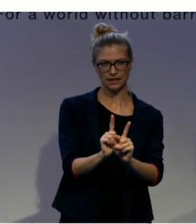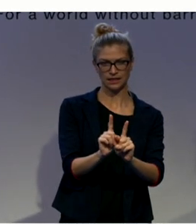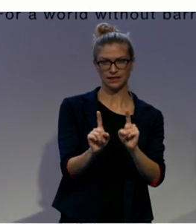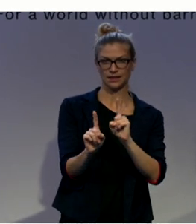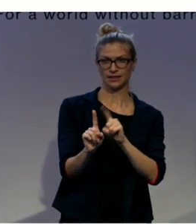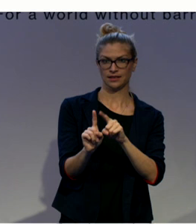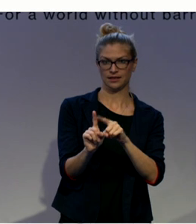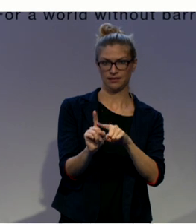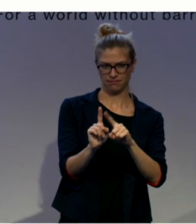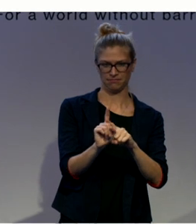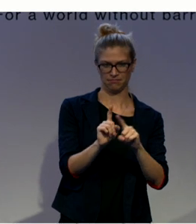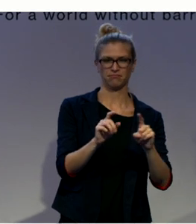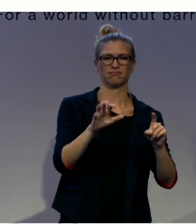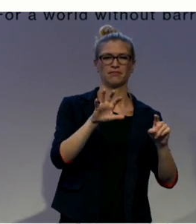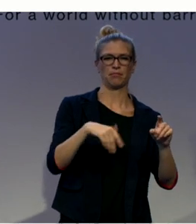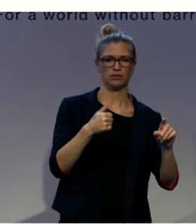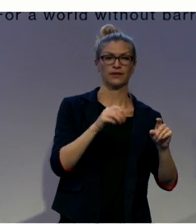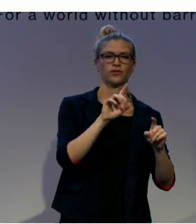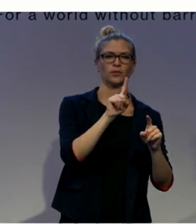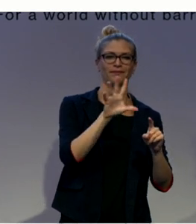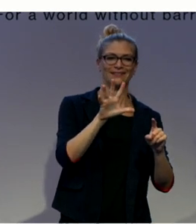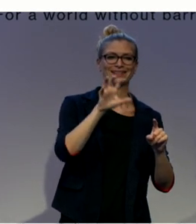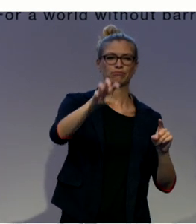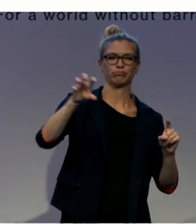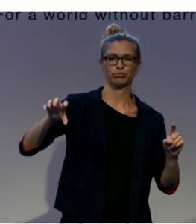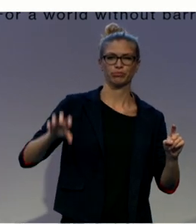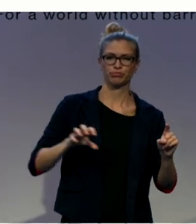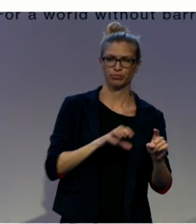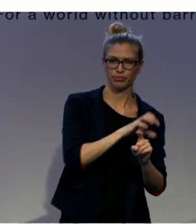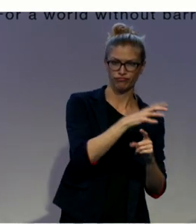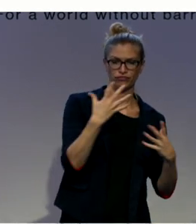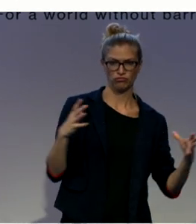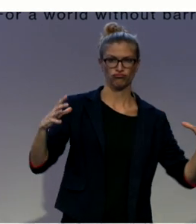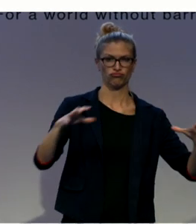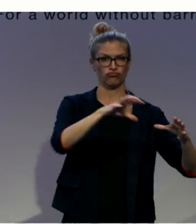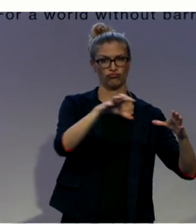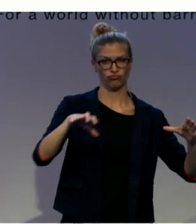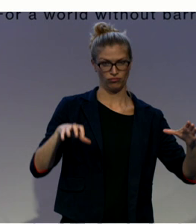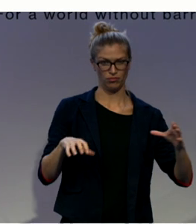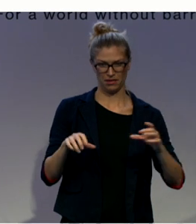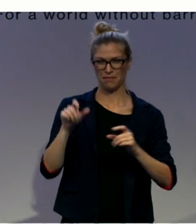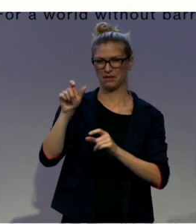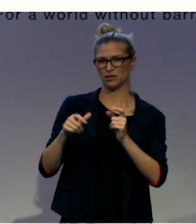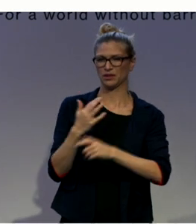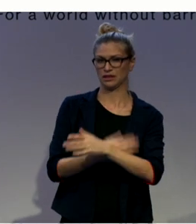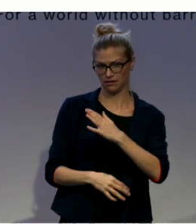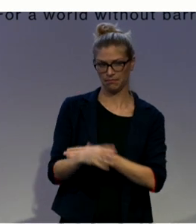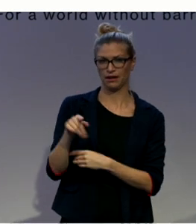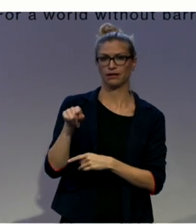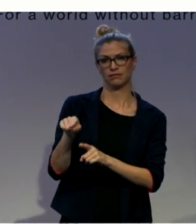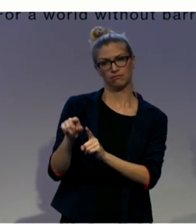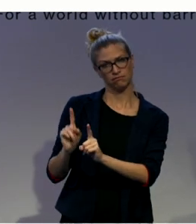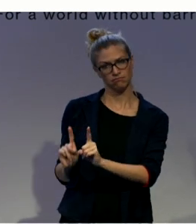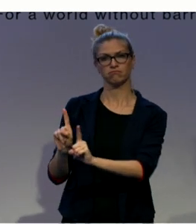districts in Phnom Penh. And 30 people with severe disability receive personal assistance